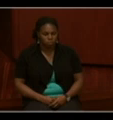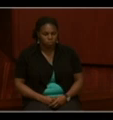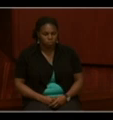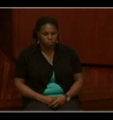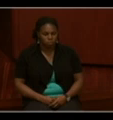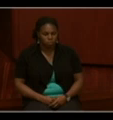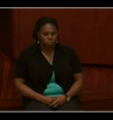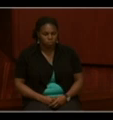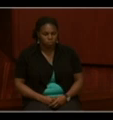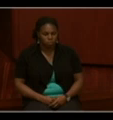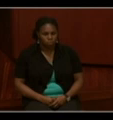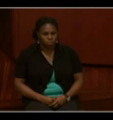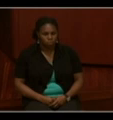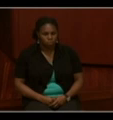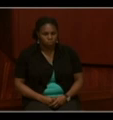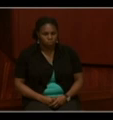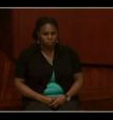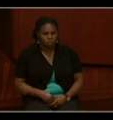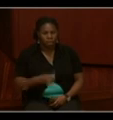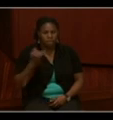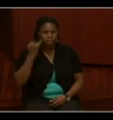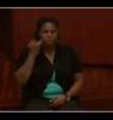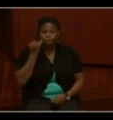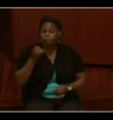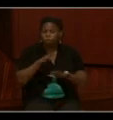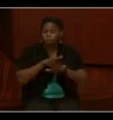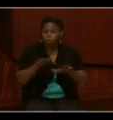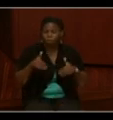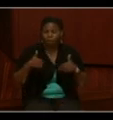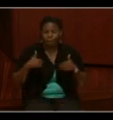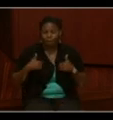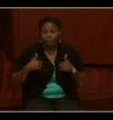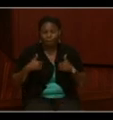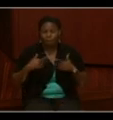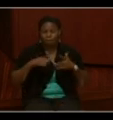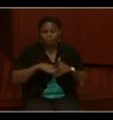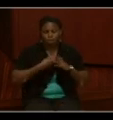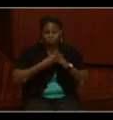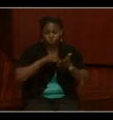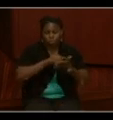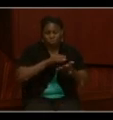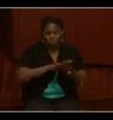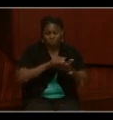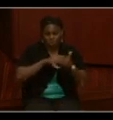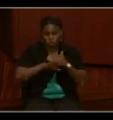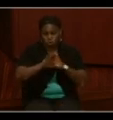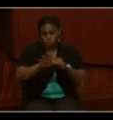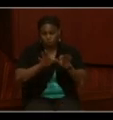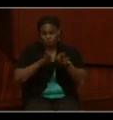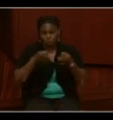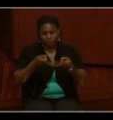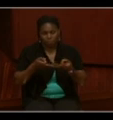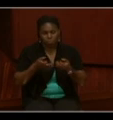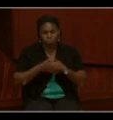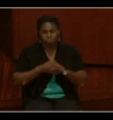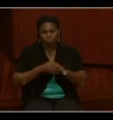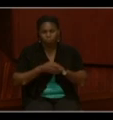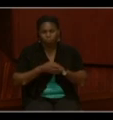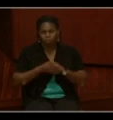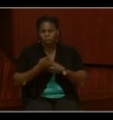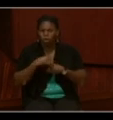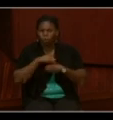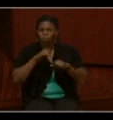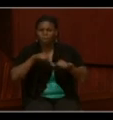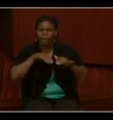So, if you don't have original documents in your family, we can still